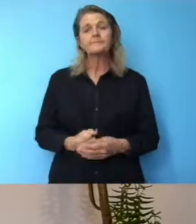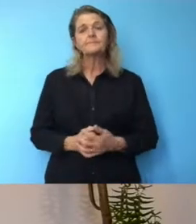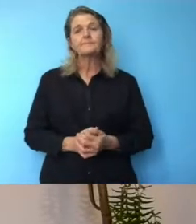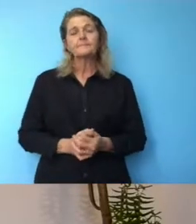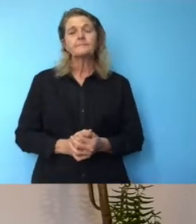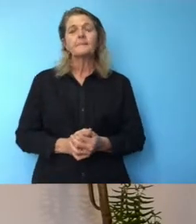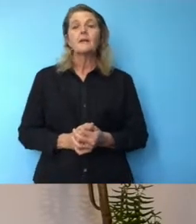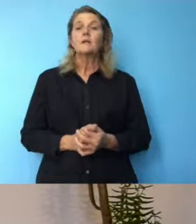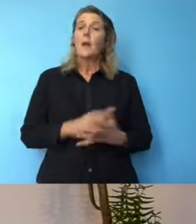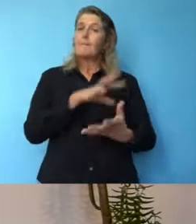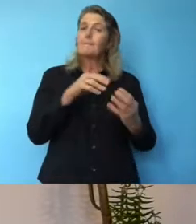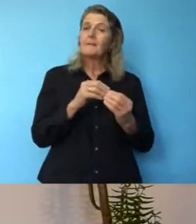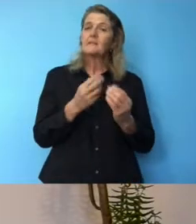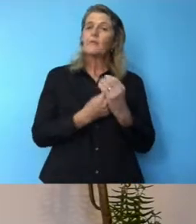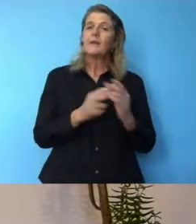And now we're going to mix in our blue.